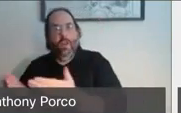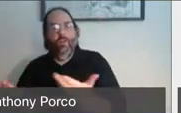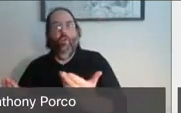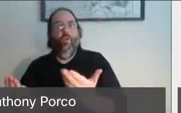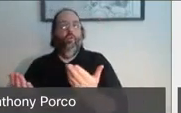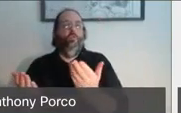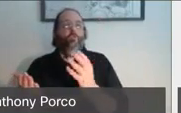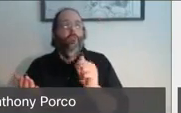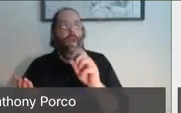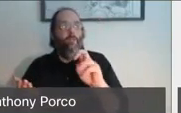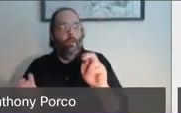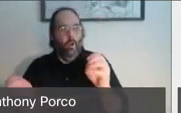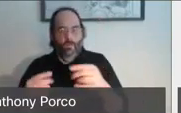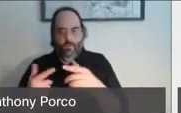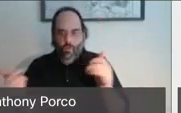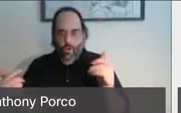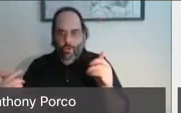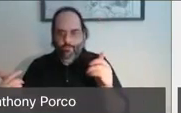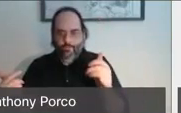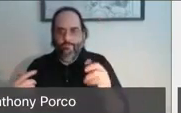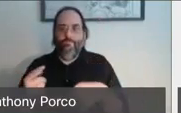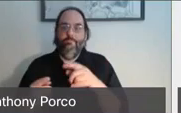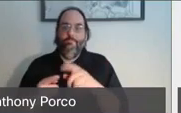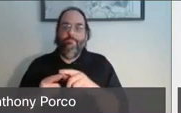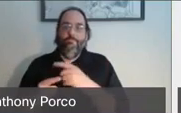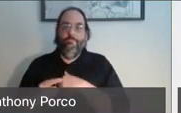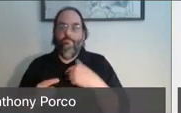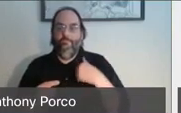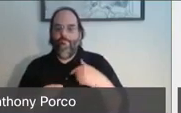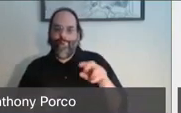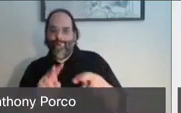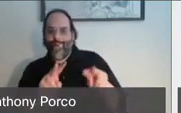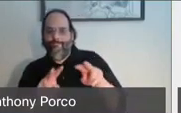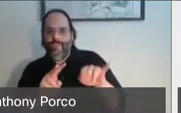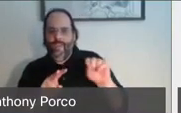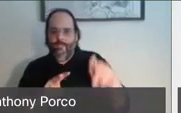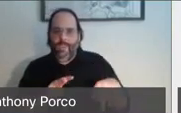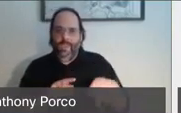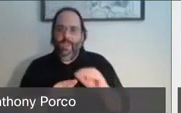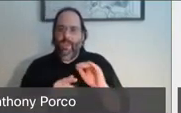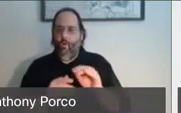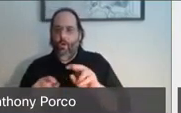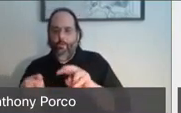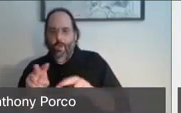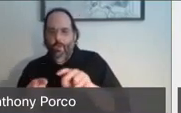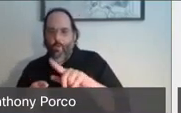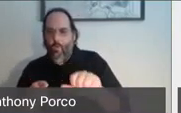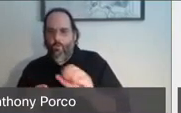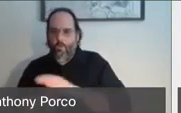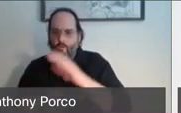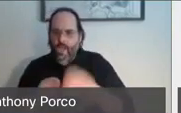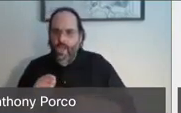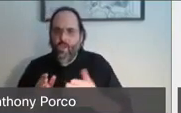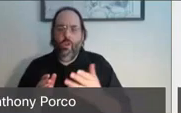things like that. So whenever we're monitoring ISPs completed on time or monitoring tools completed within 3 days of a visit or